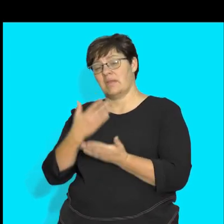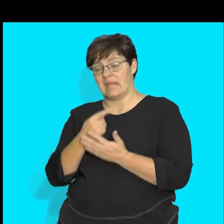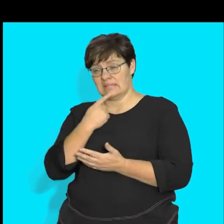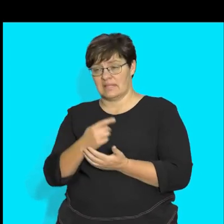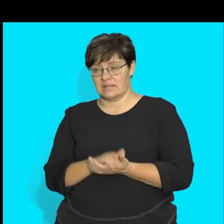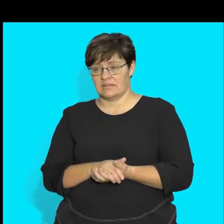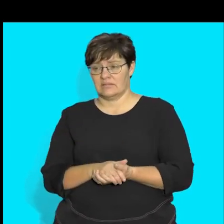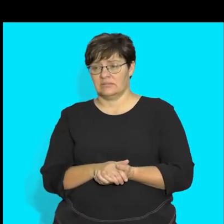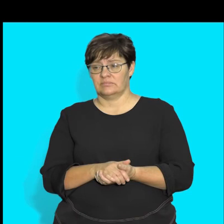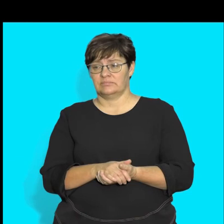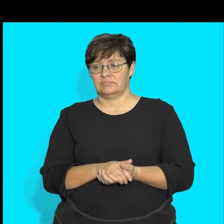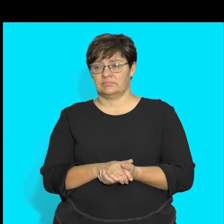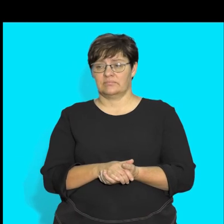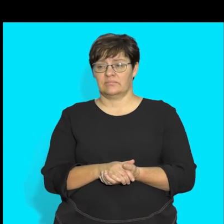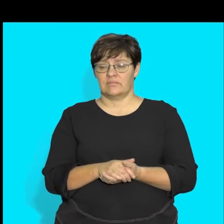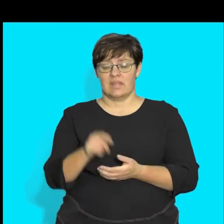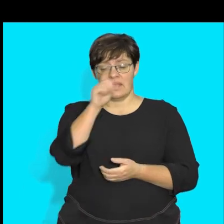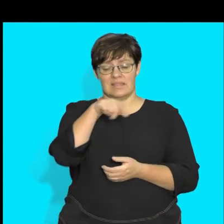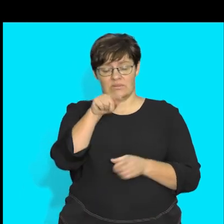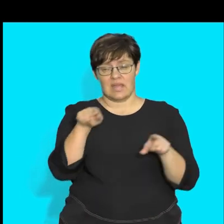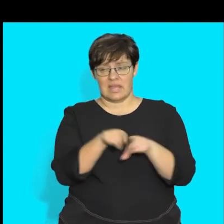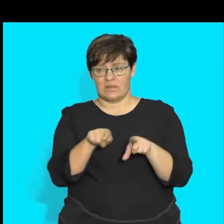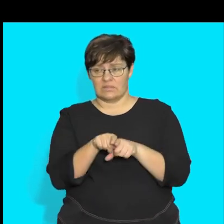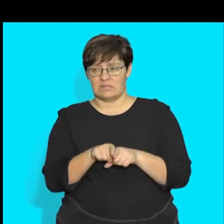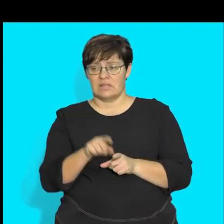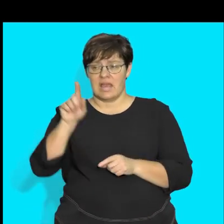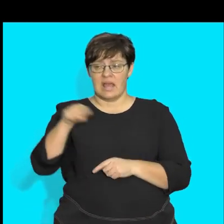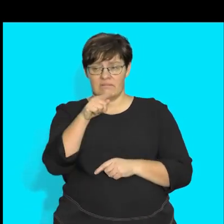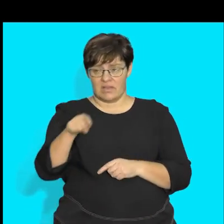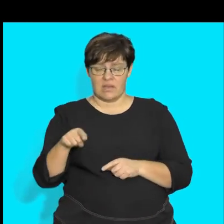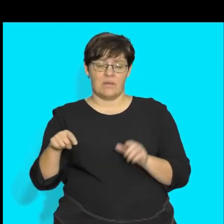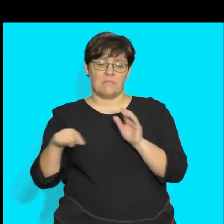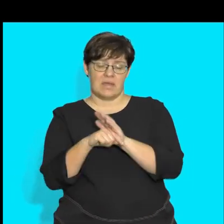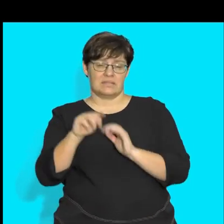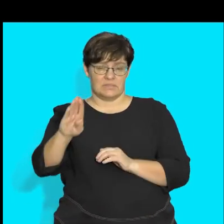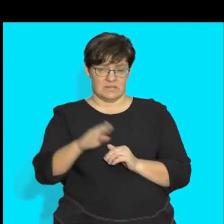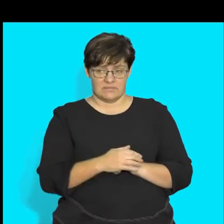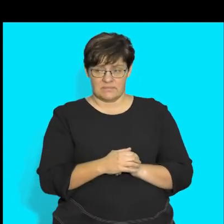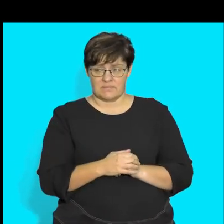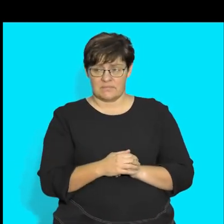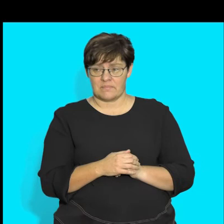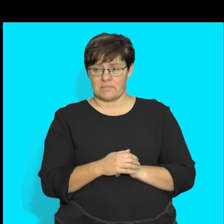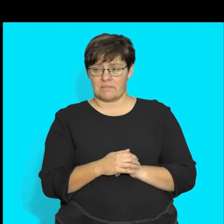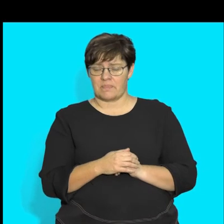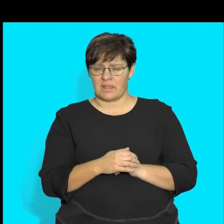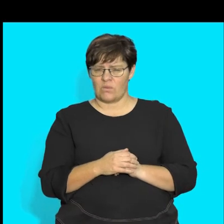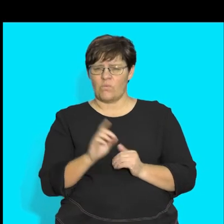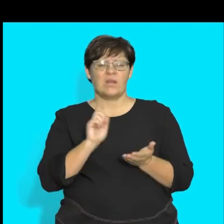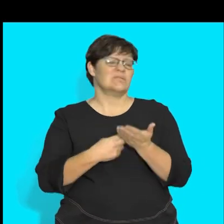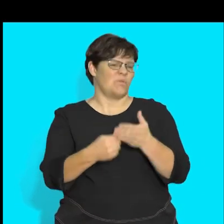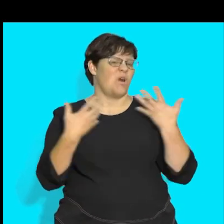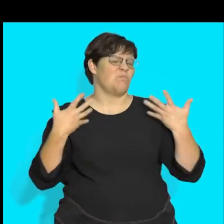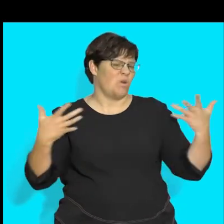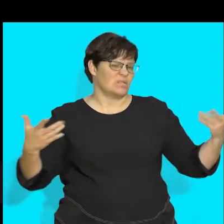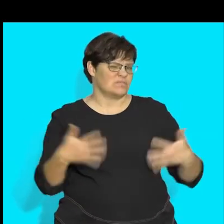can say that theta is equal to alpha minus beta. All right? We've spoken a